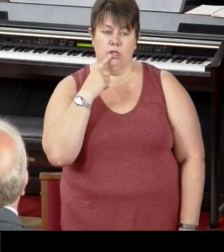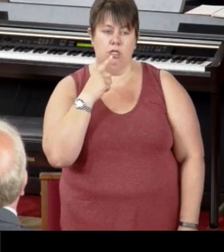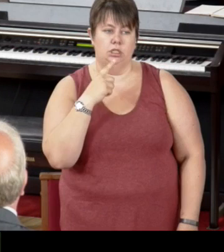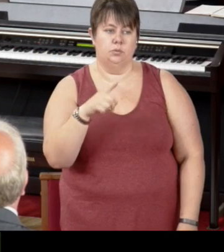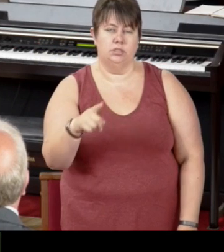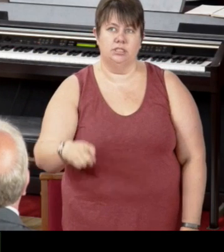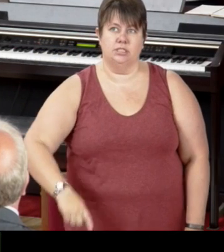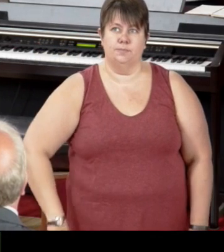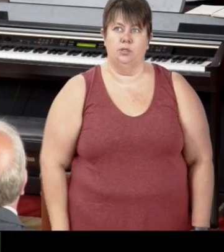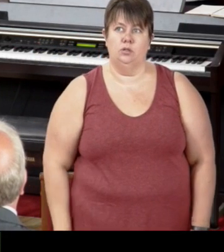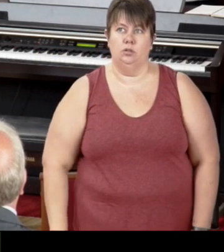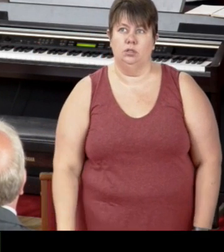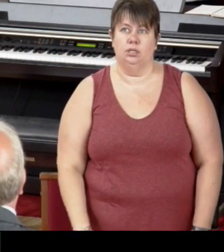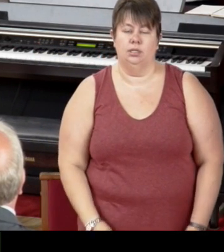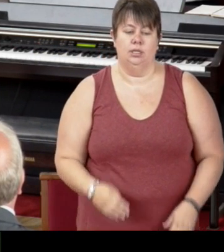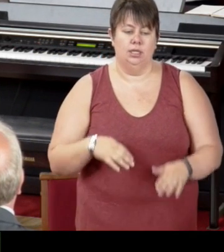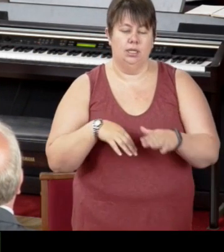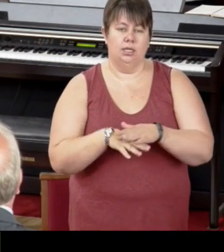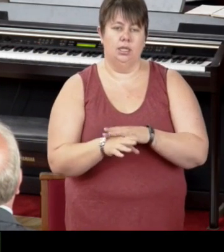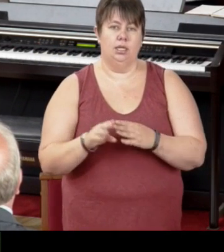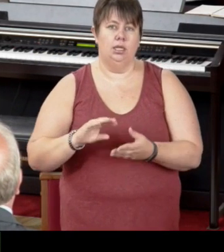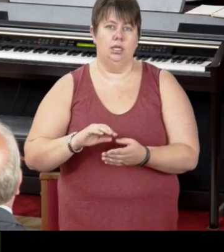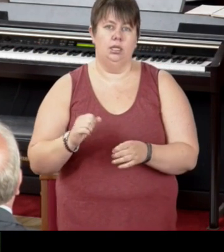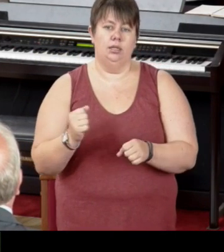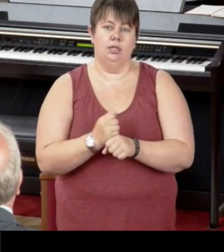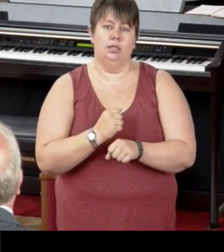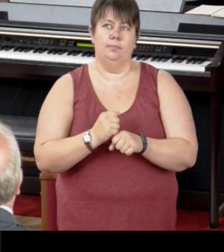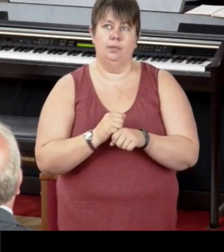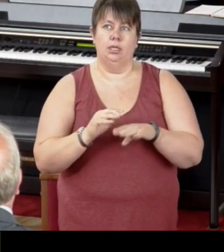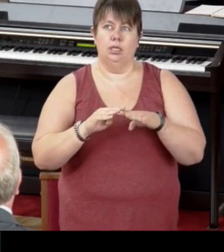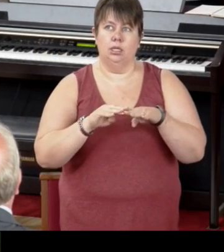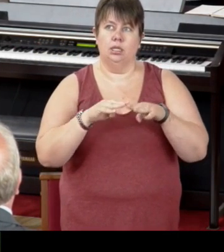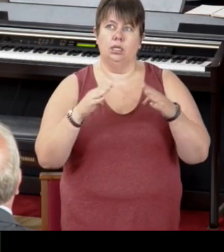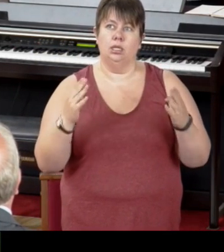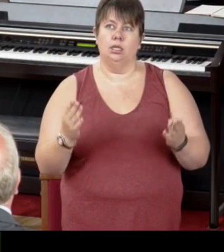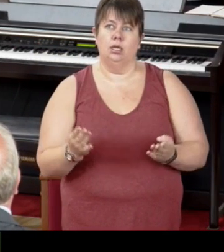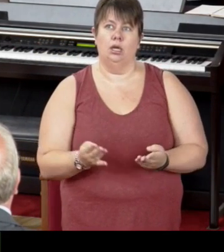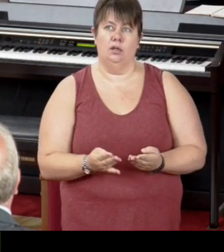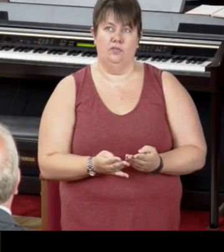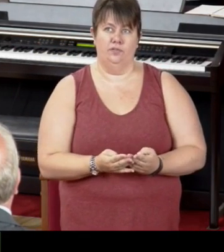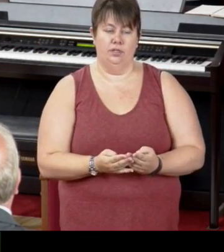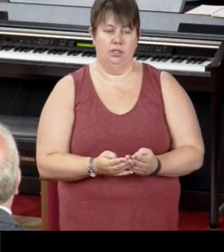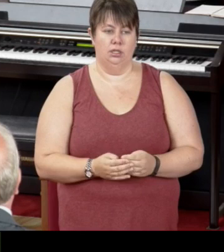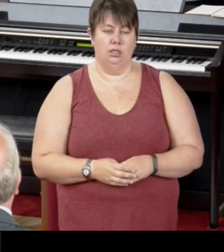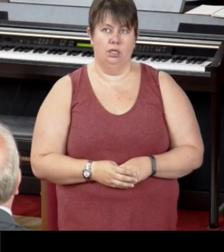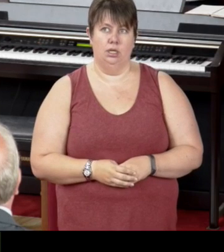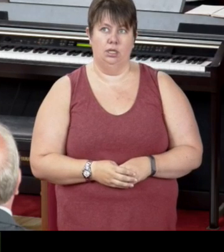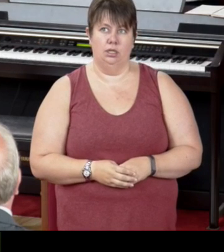Thank you.